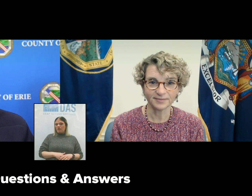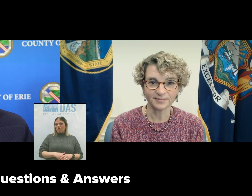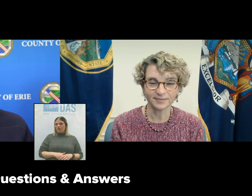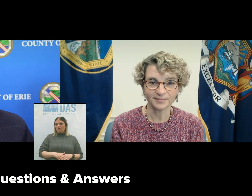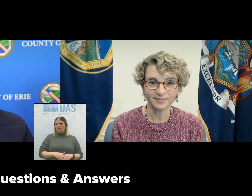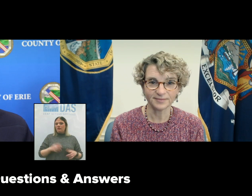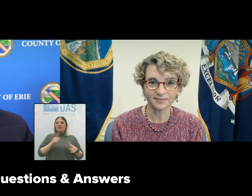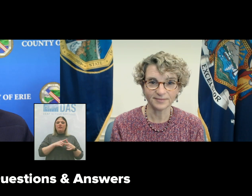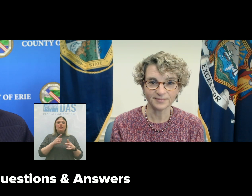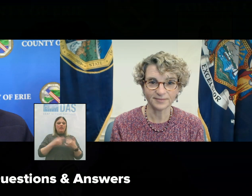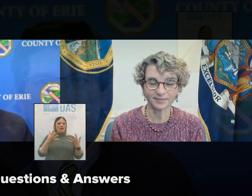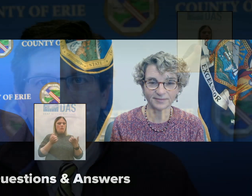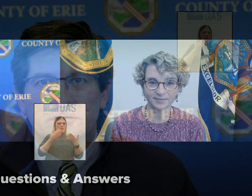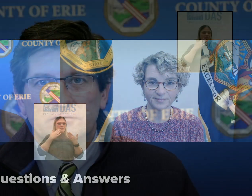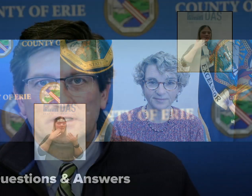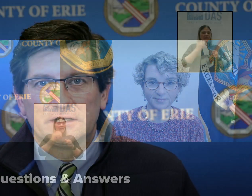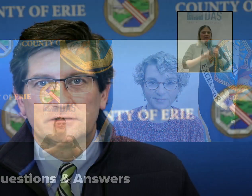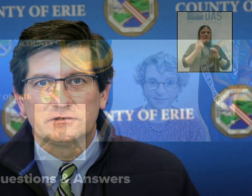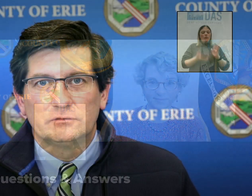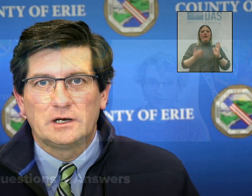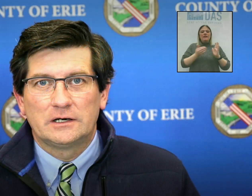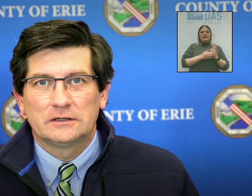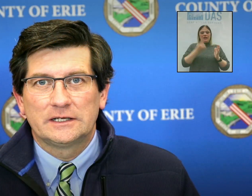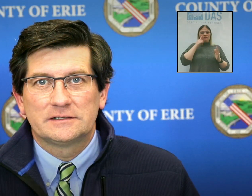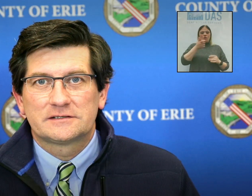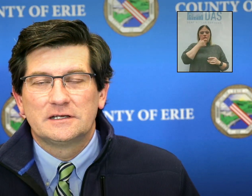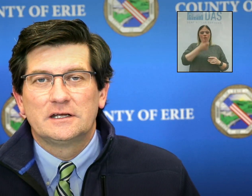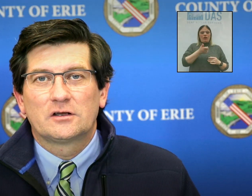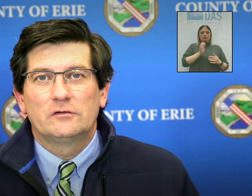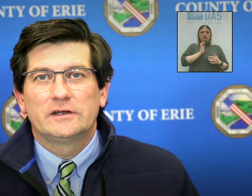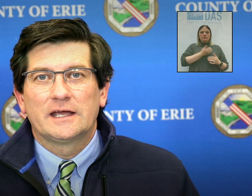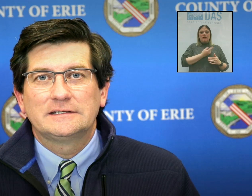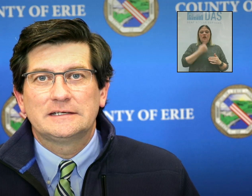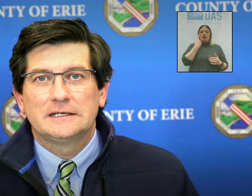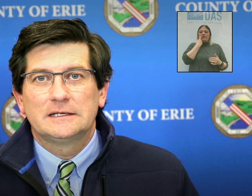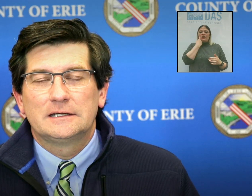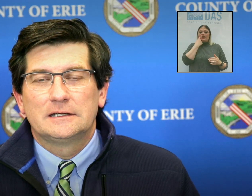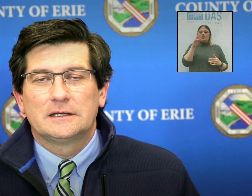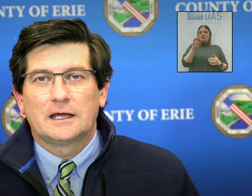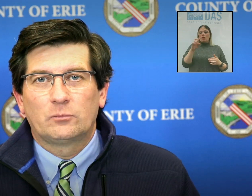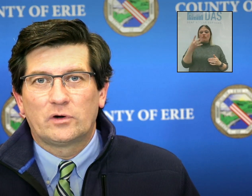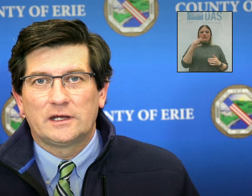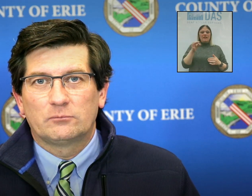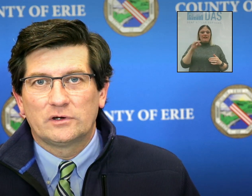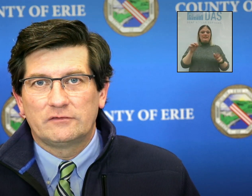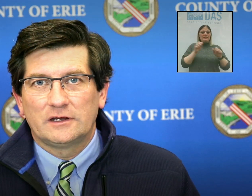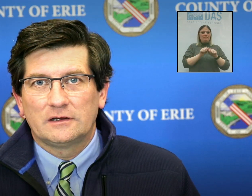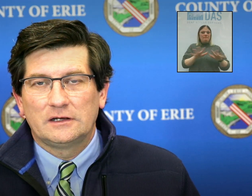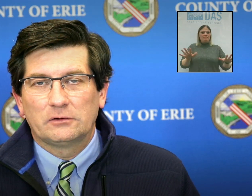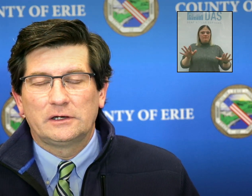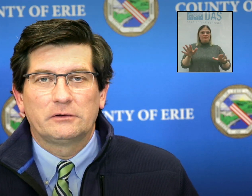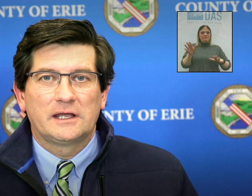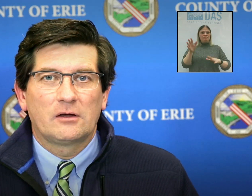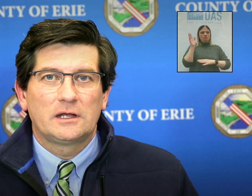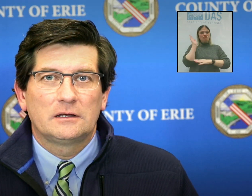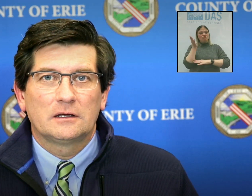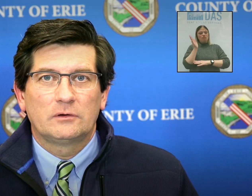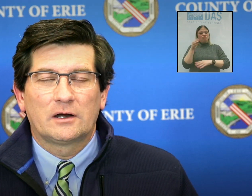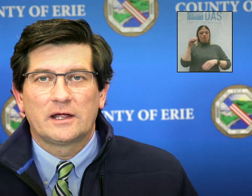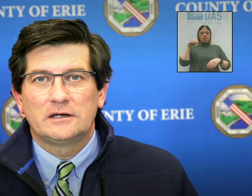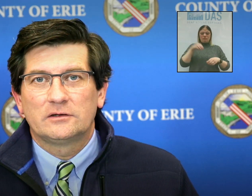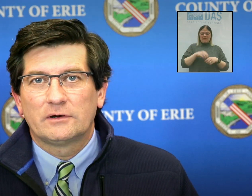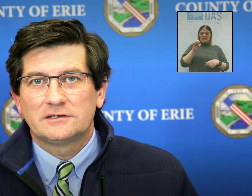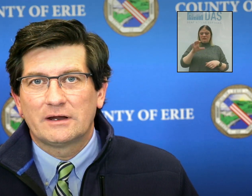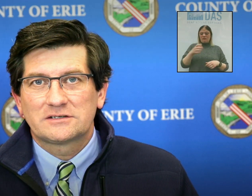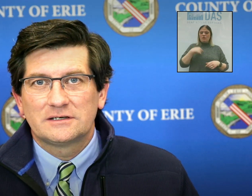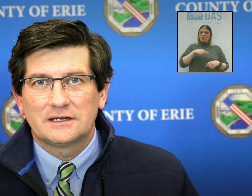If not, I want to thank everybody once again for tuning in to our latest COVID-19 outbreak briefing here in Erie County. We